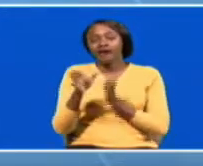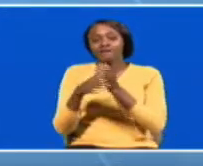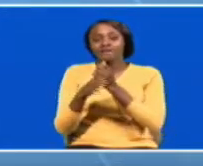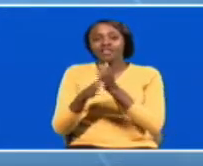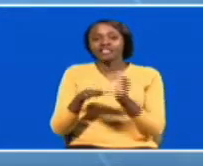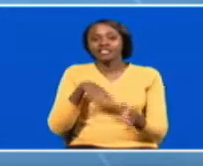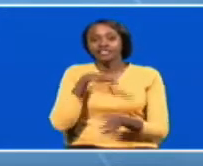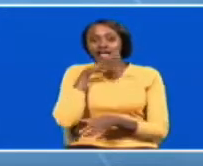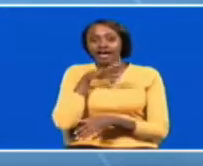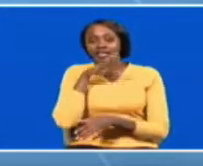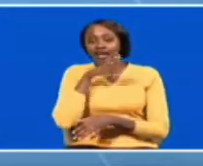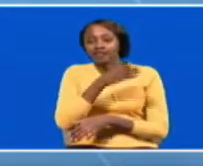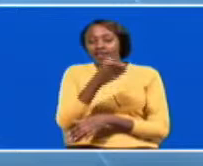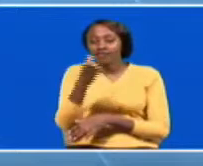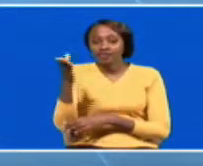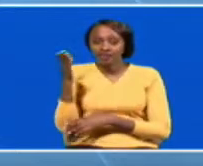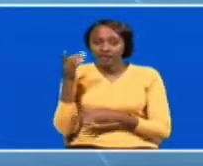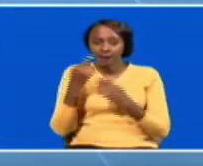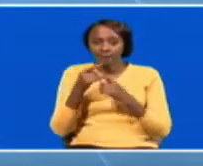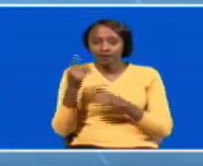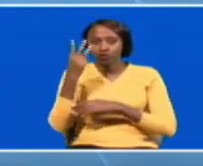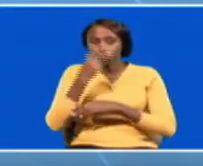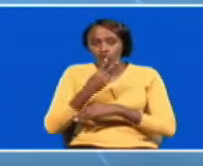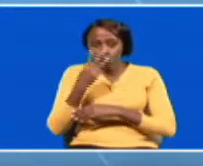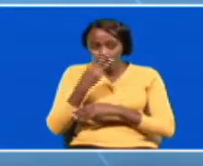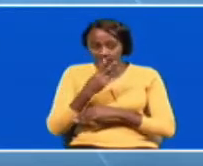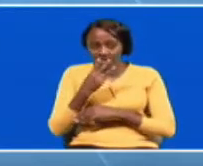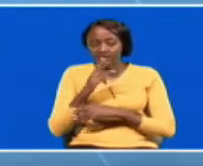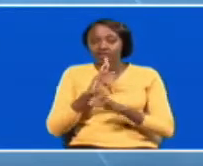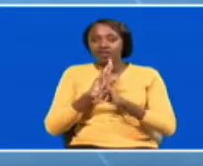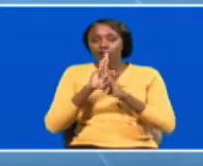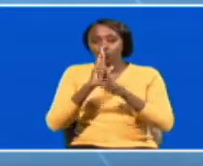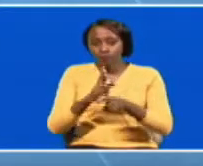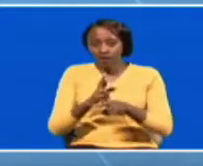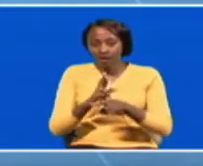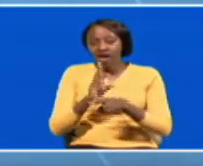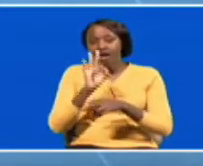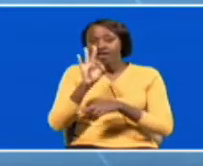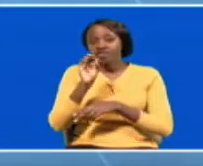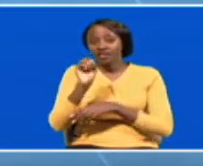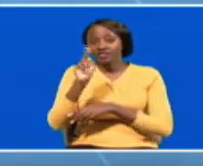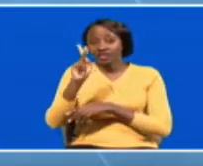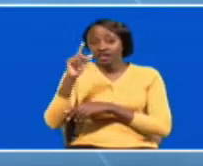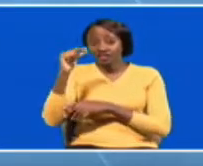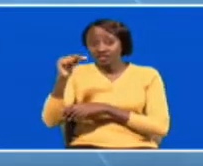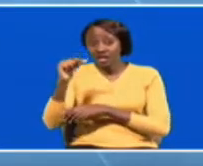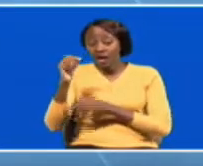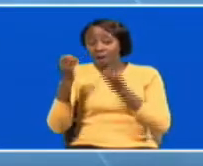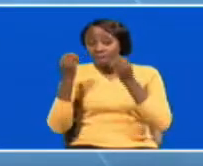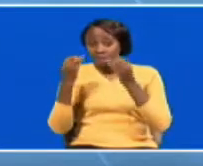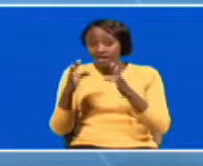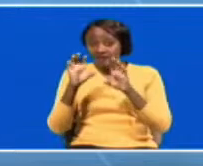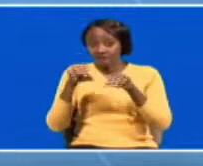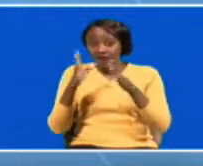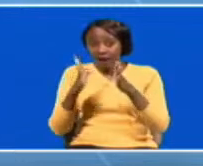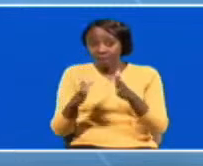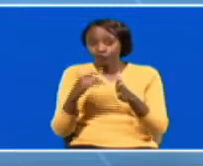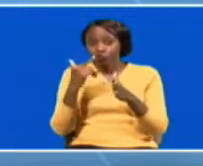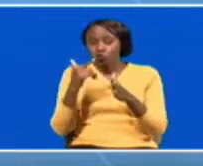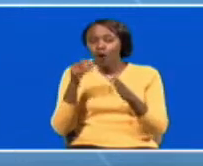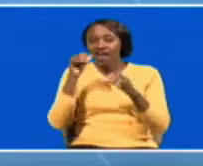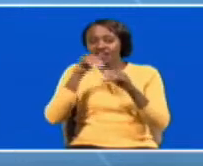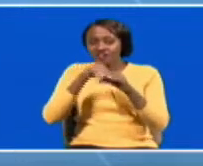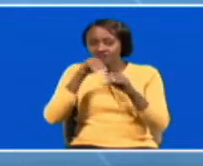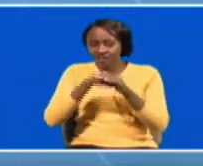mysterious deaths were first reported on Wednesday and has affected over 30 cages, leaving hundreds of farmers who had invested heavily in the